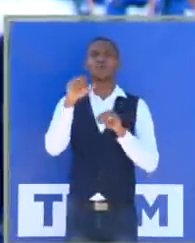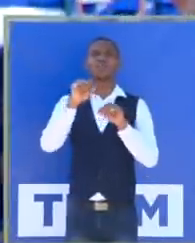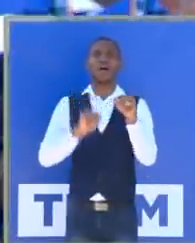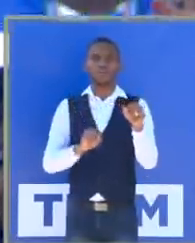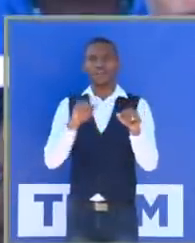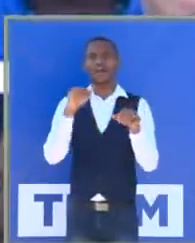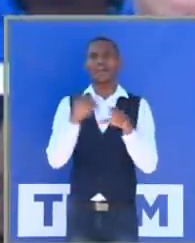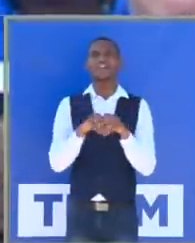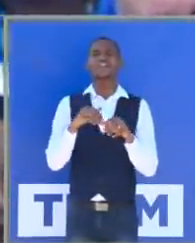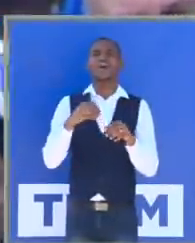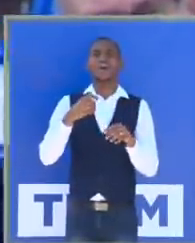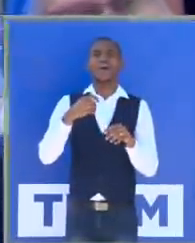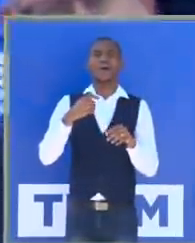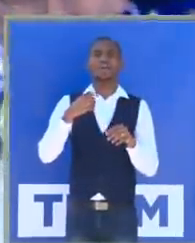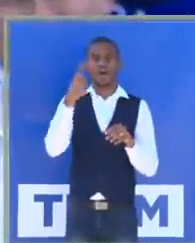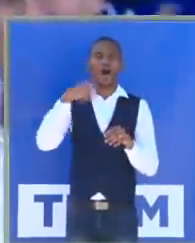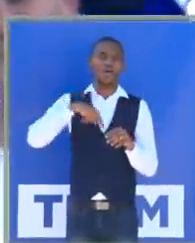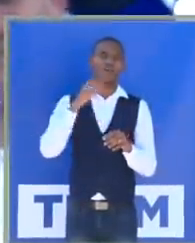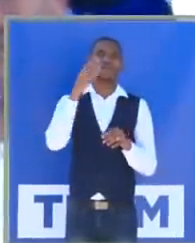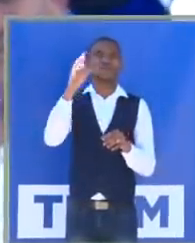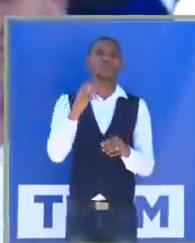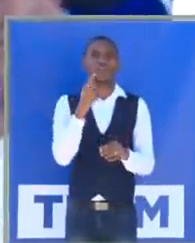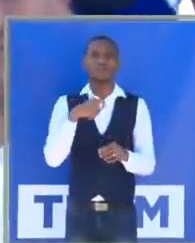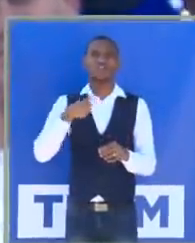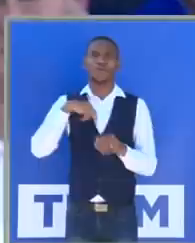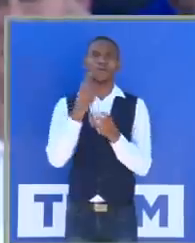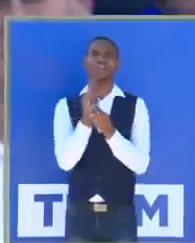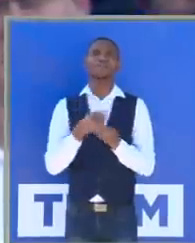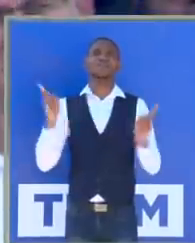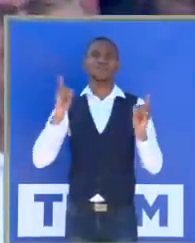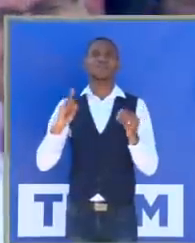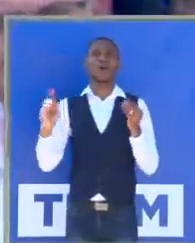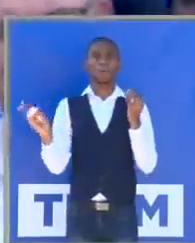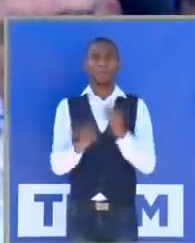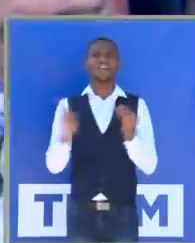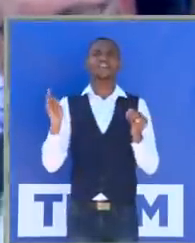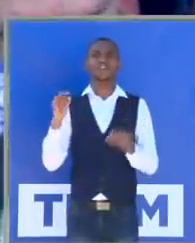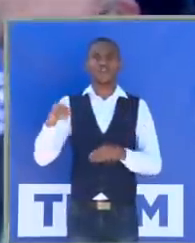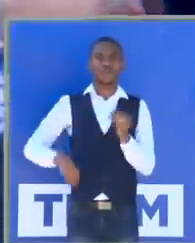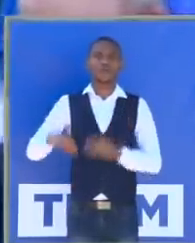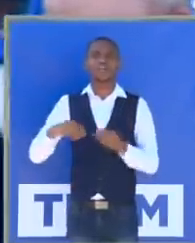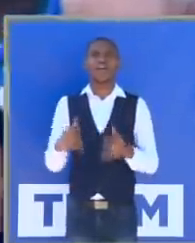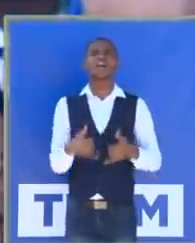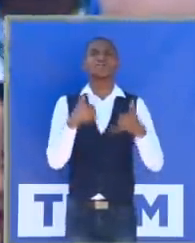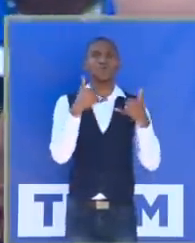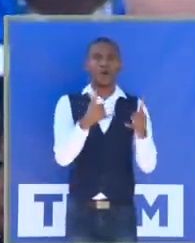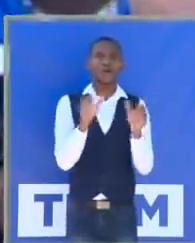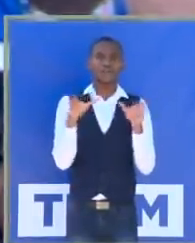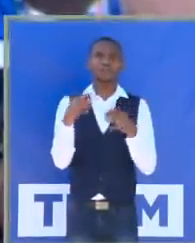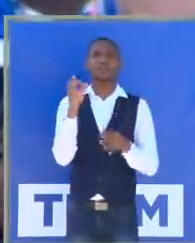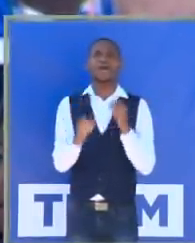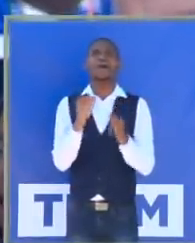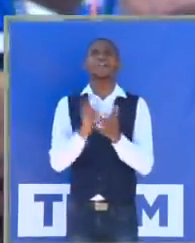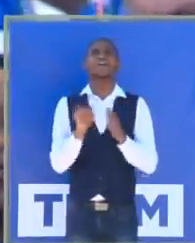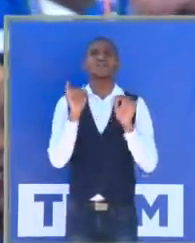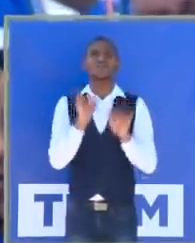use our democracy for what it was meant to do. Punish the corrupt and reward a party that is working